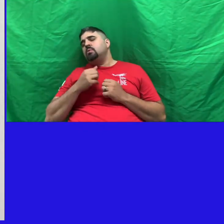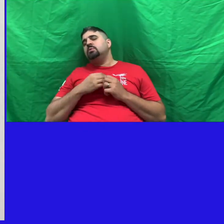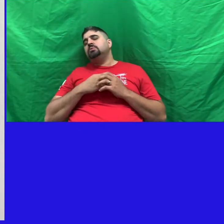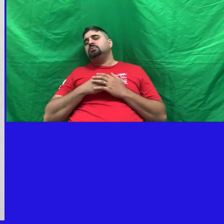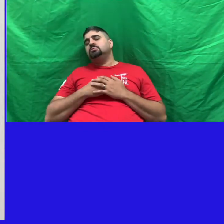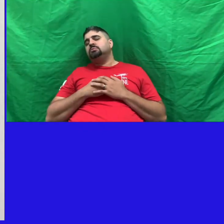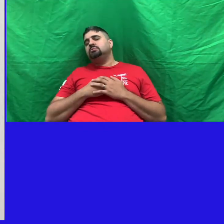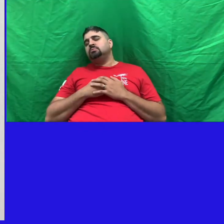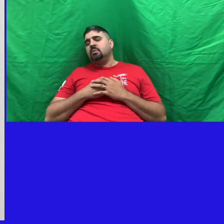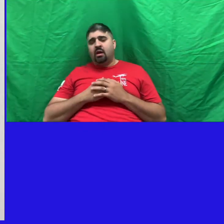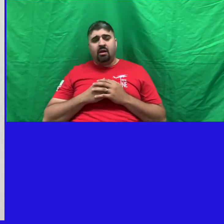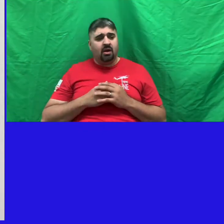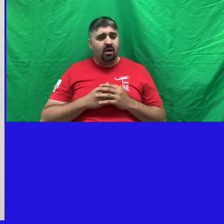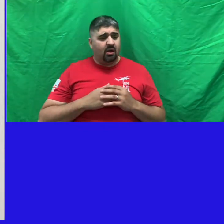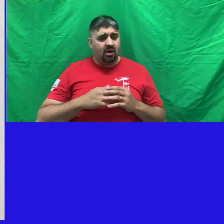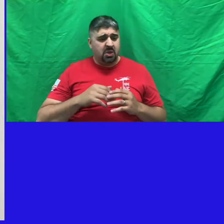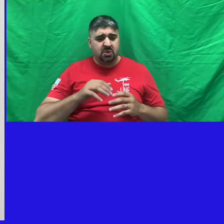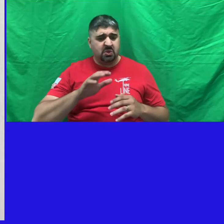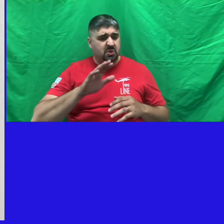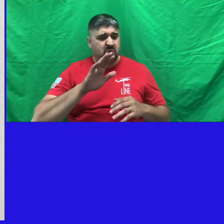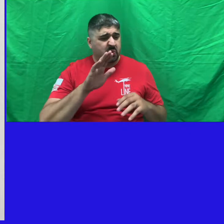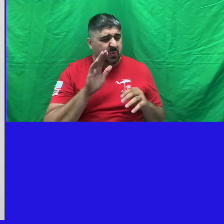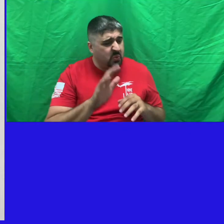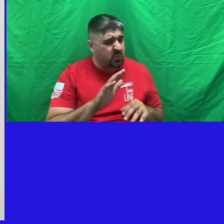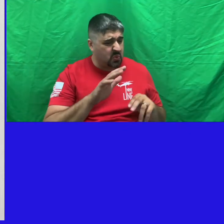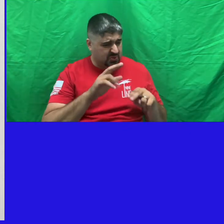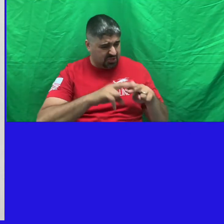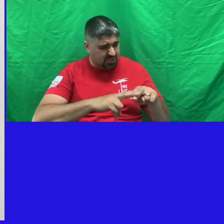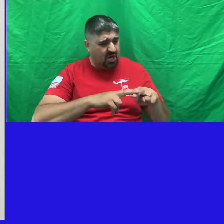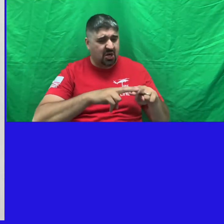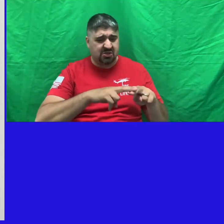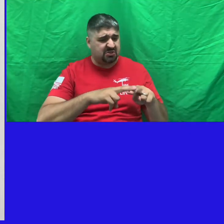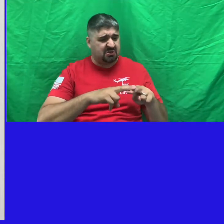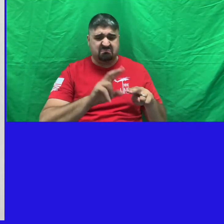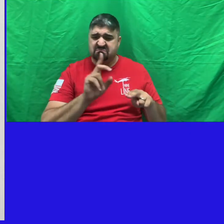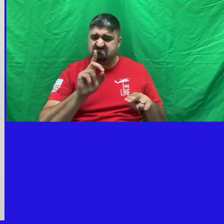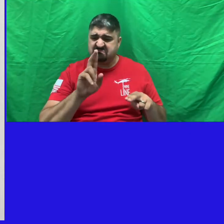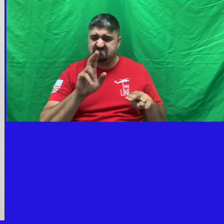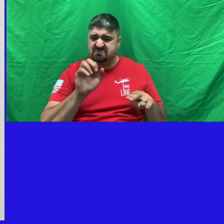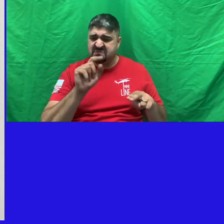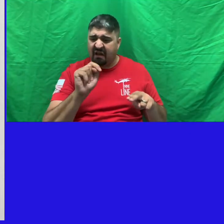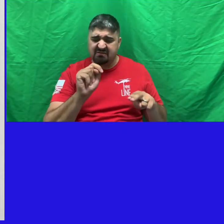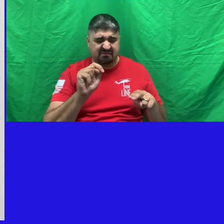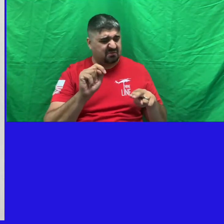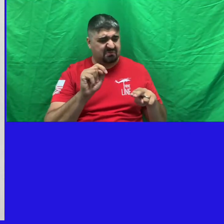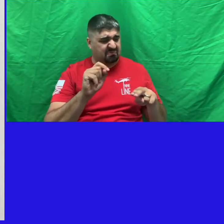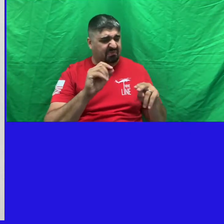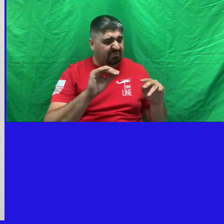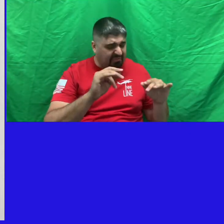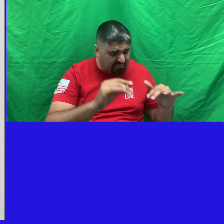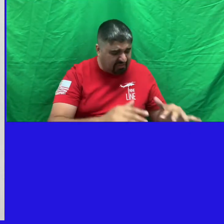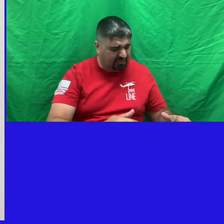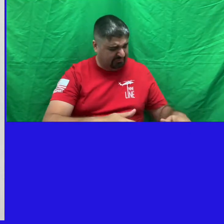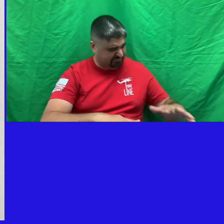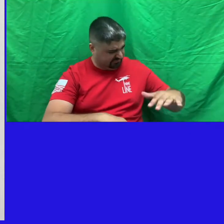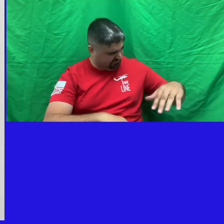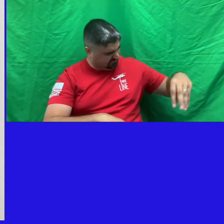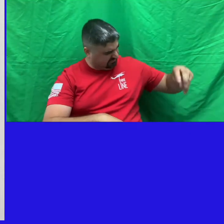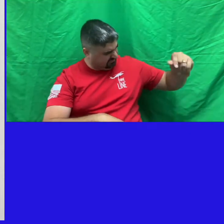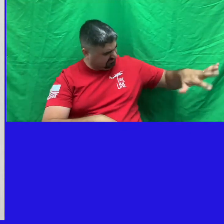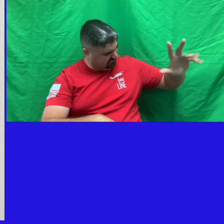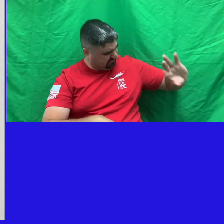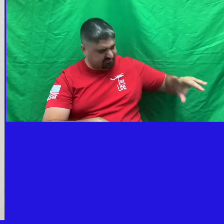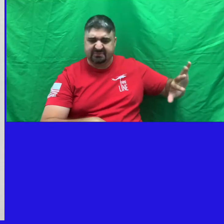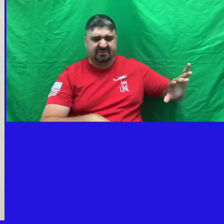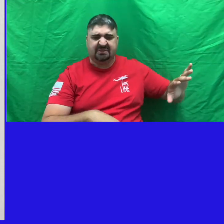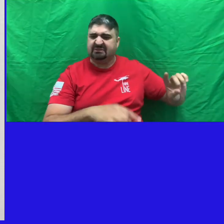"Tomorrow," said Toad, "there is dust on your chairs." "Tomorrow," said